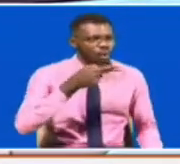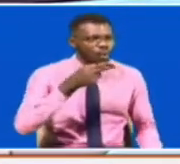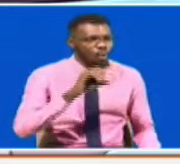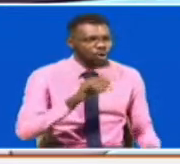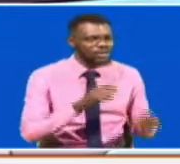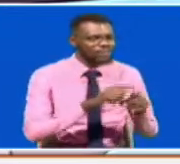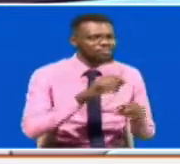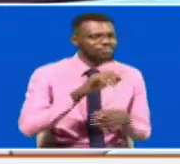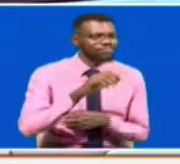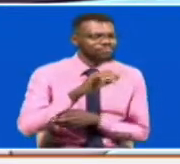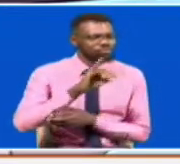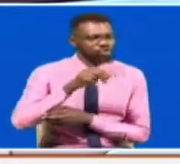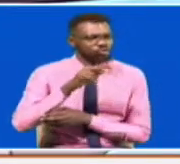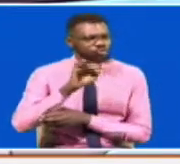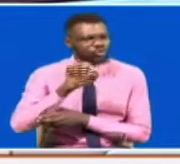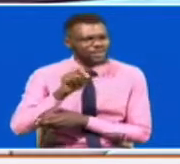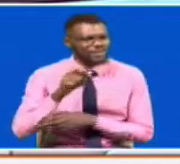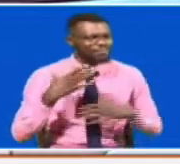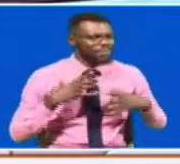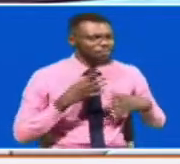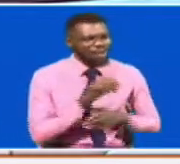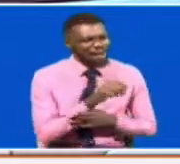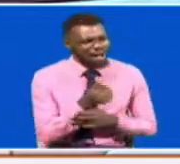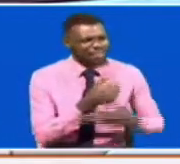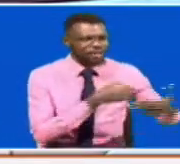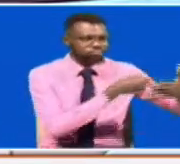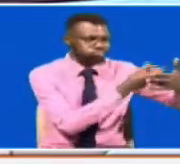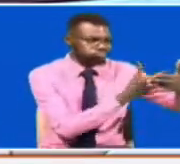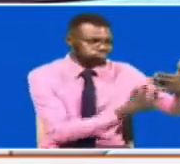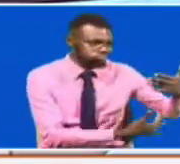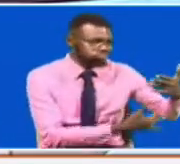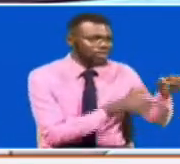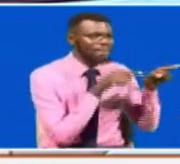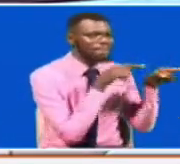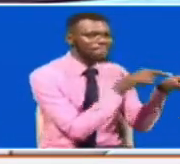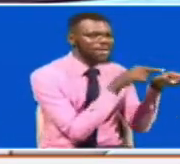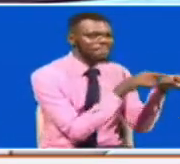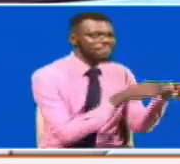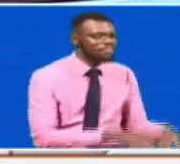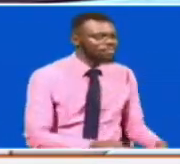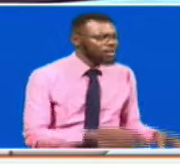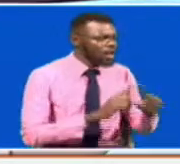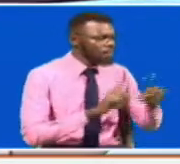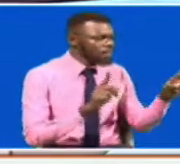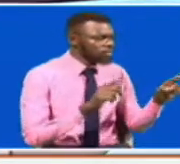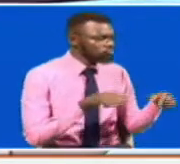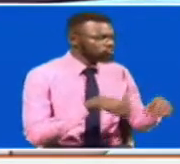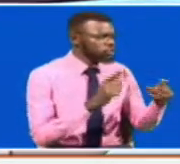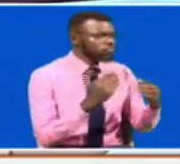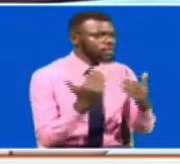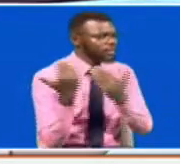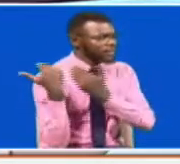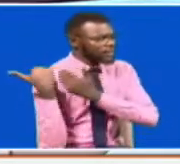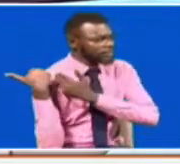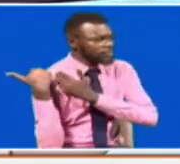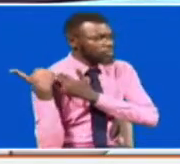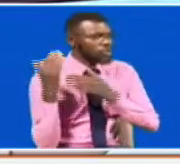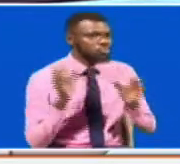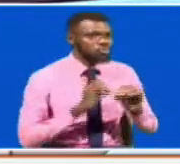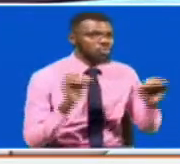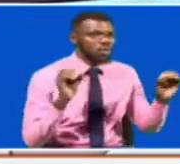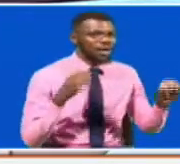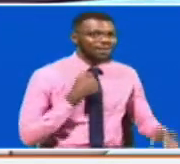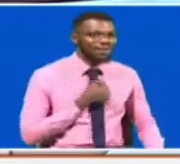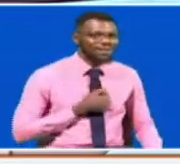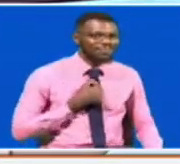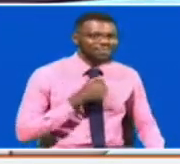and others. And I'd like to get a quote from what you say in your book. You say, instead of taking responsibility and publicly apologizing to